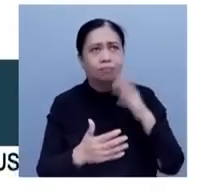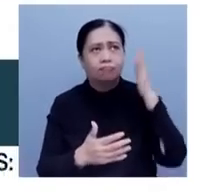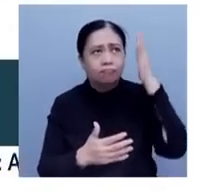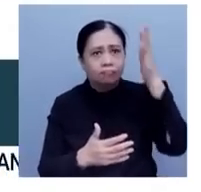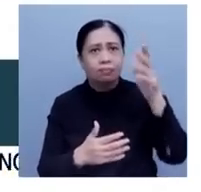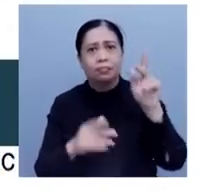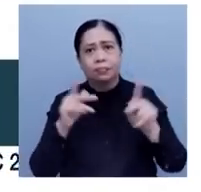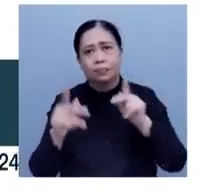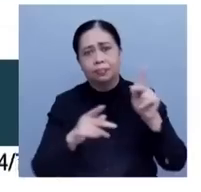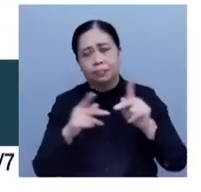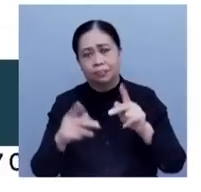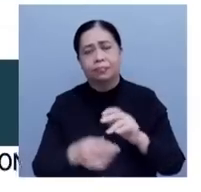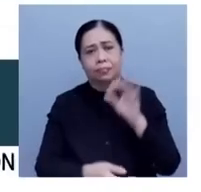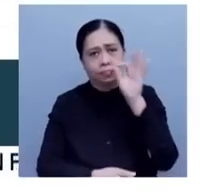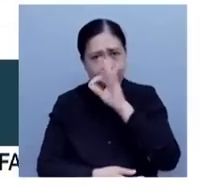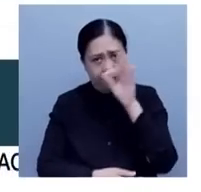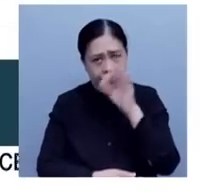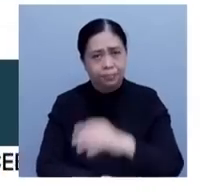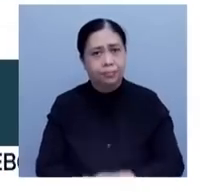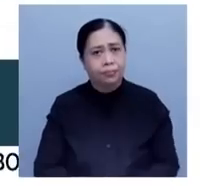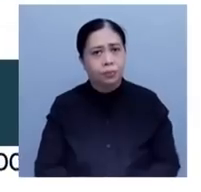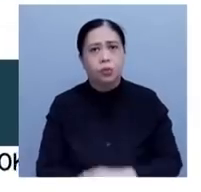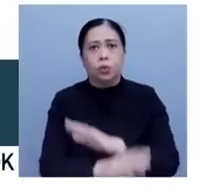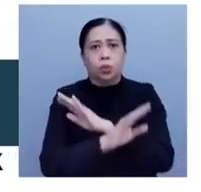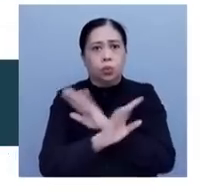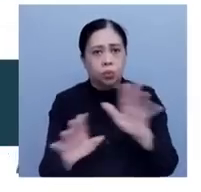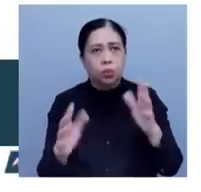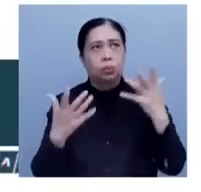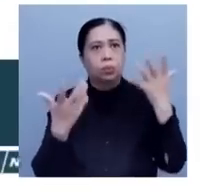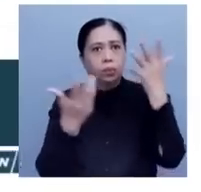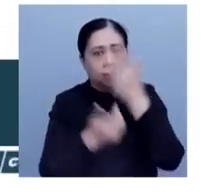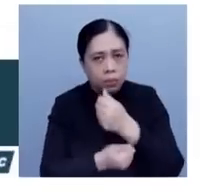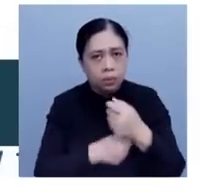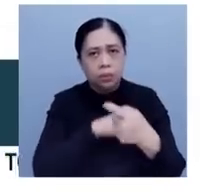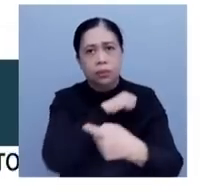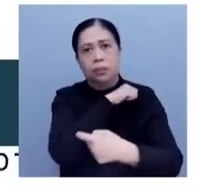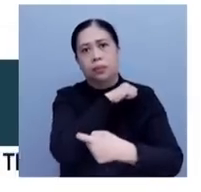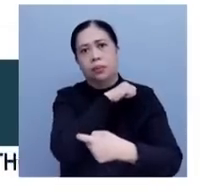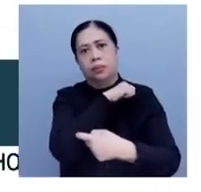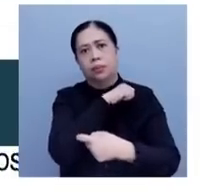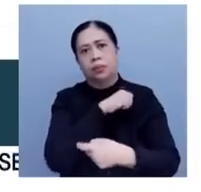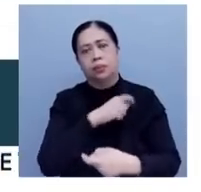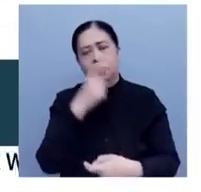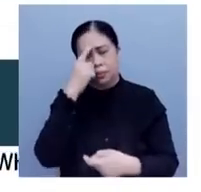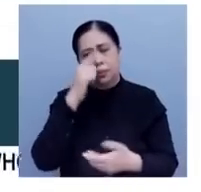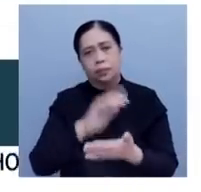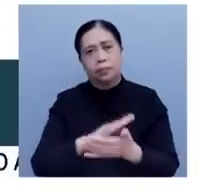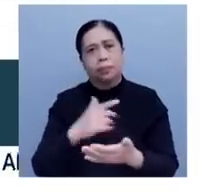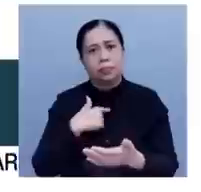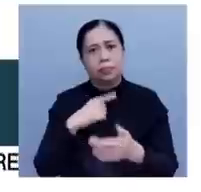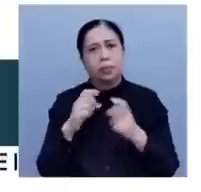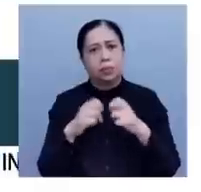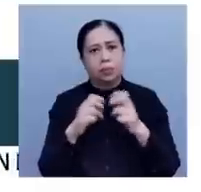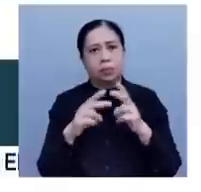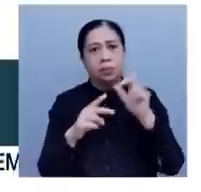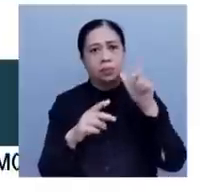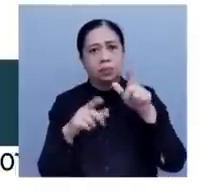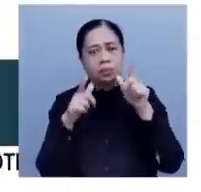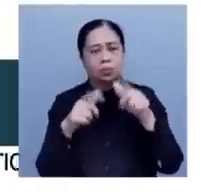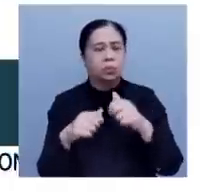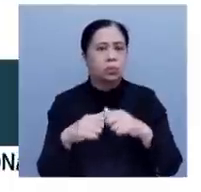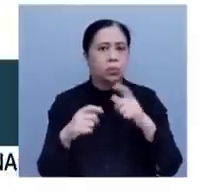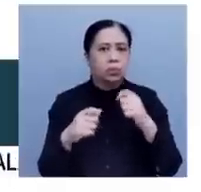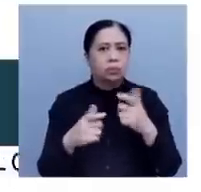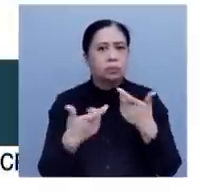ng mga darating pa mga Pilipino. Mm. Do not succumb to the temptation. Believe me, you will even come out greater if